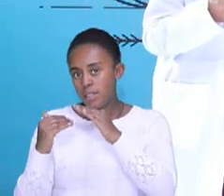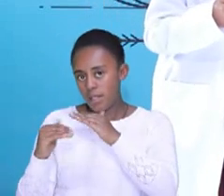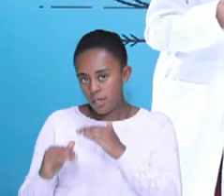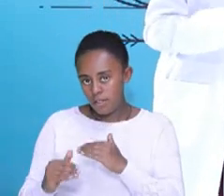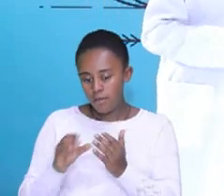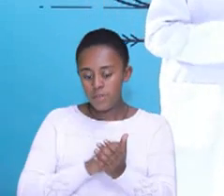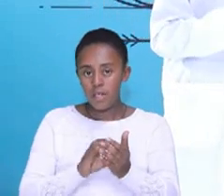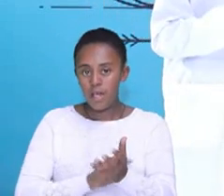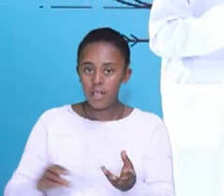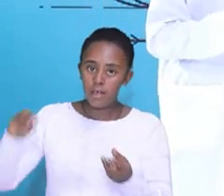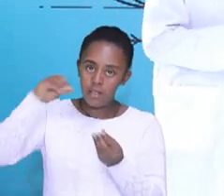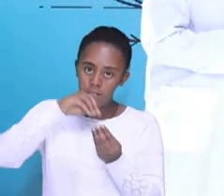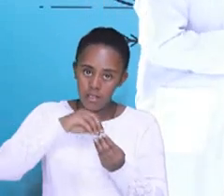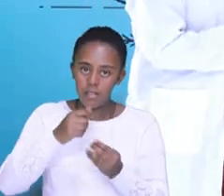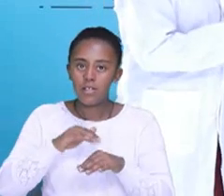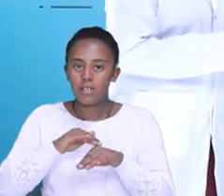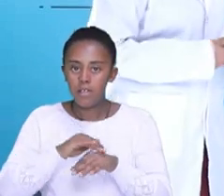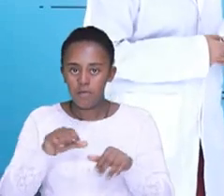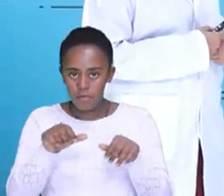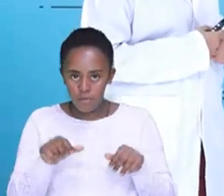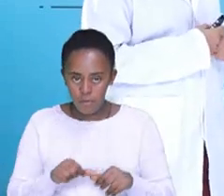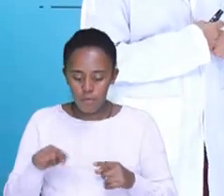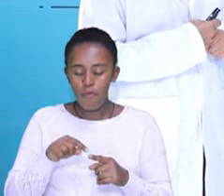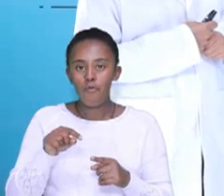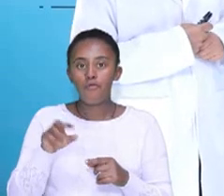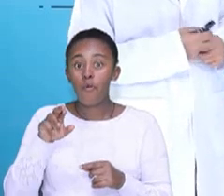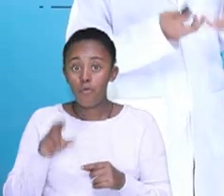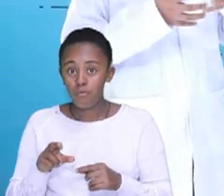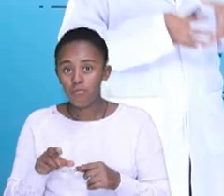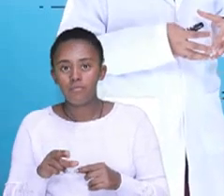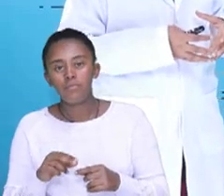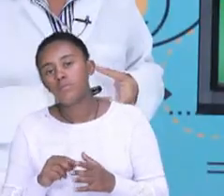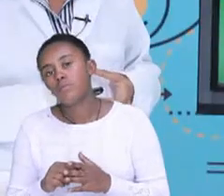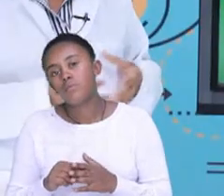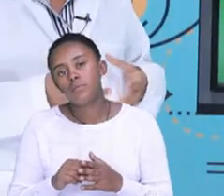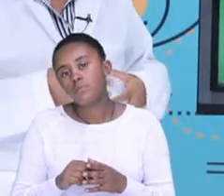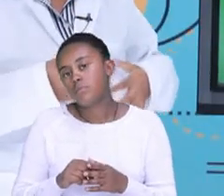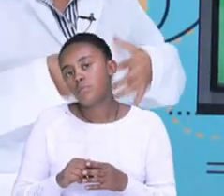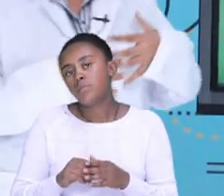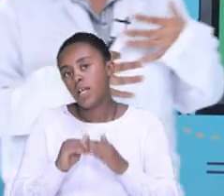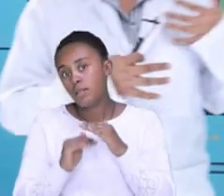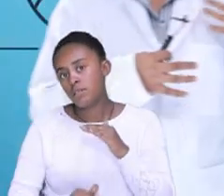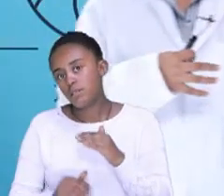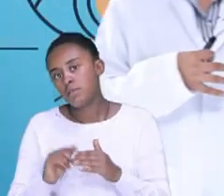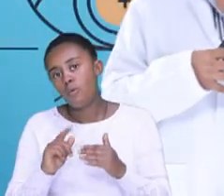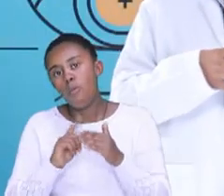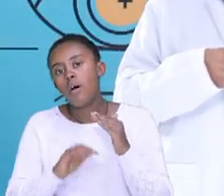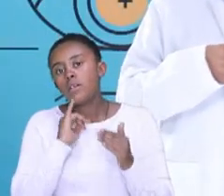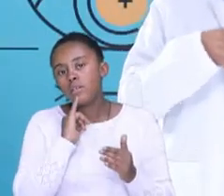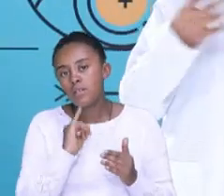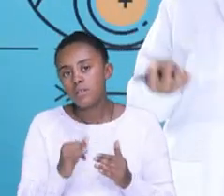of the cell increases, the surface area to volume ratio also decrease. So what